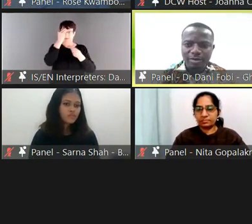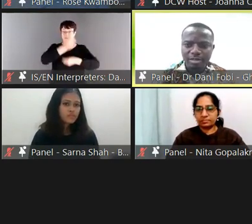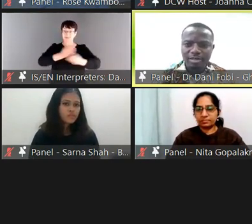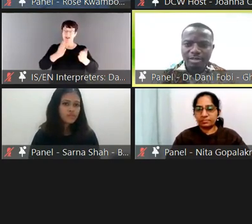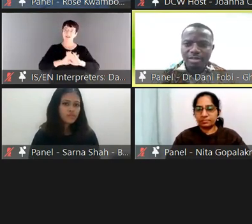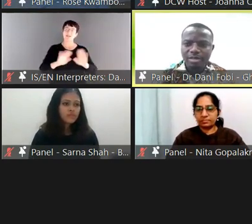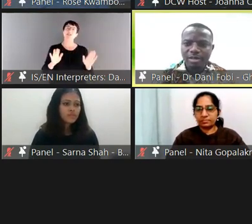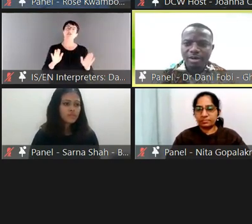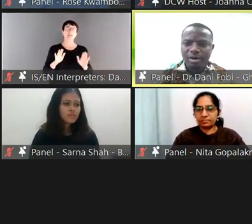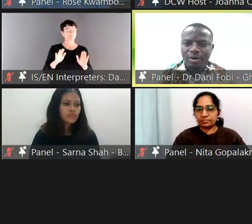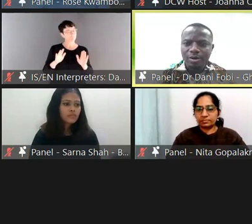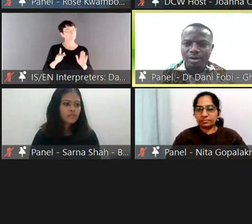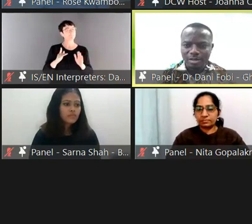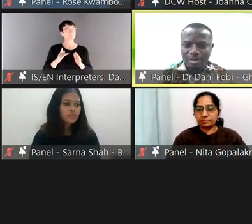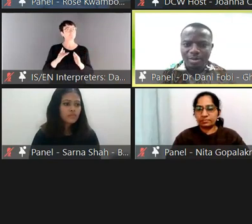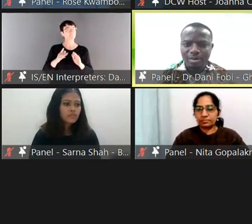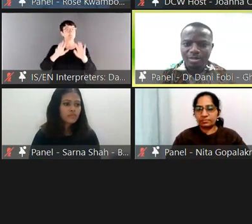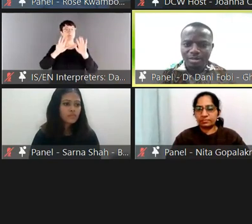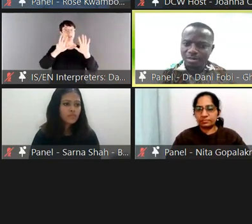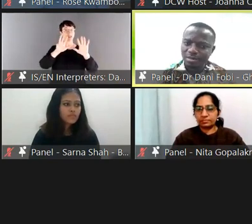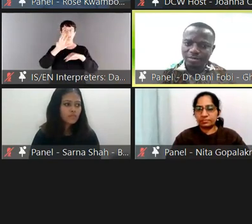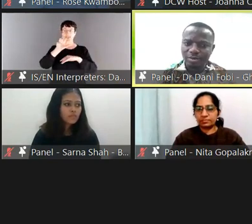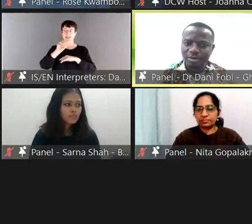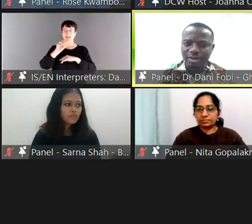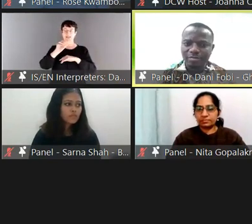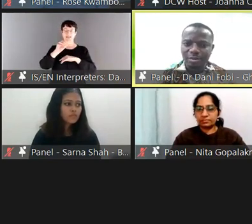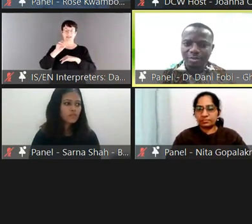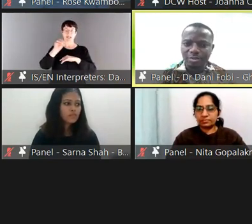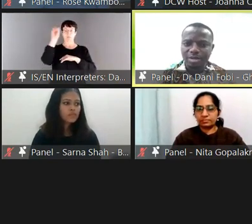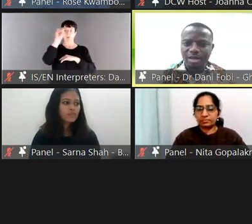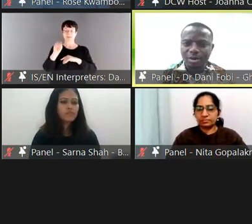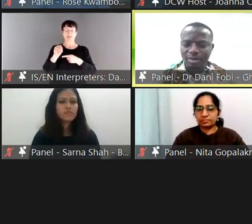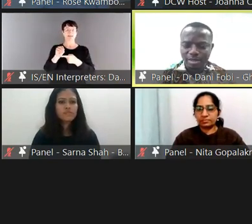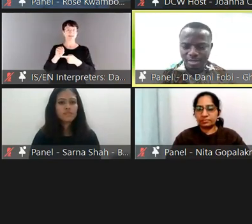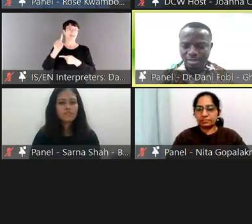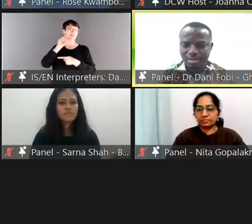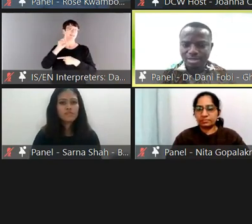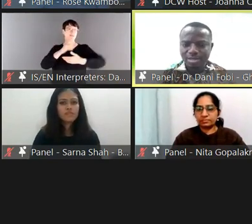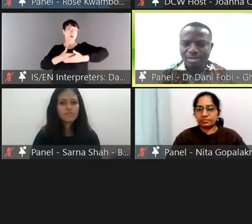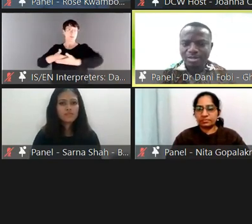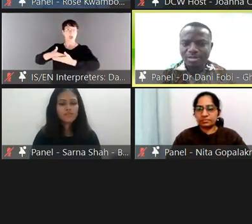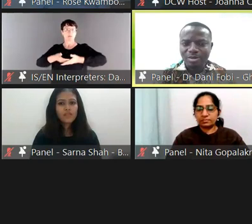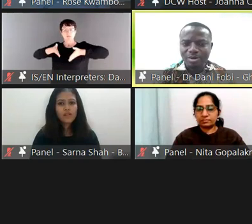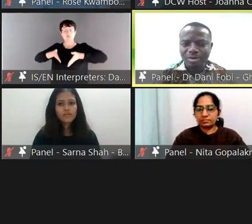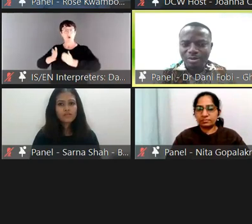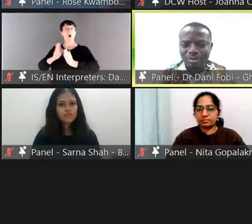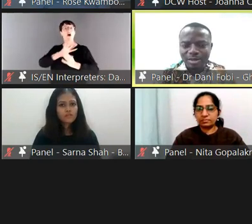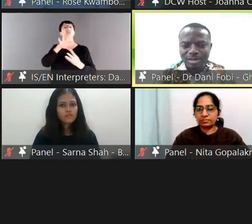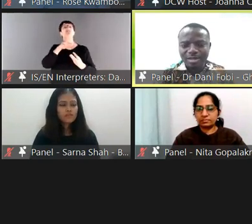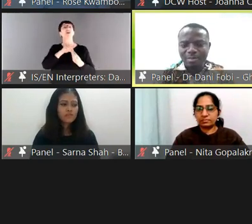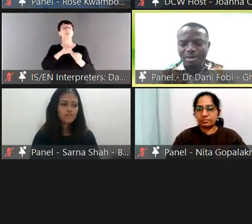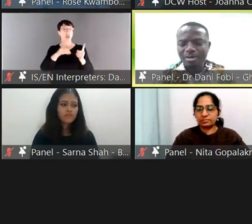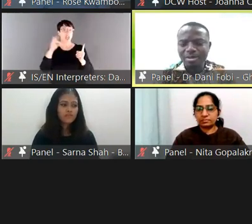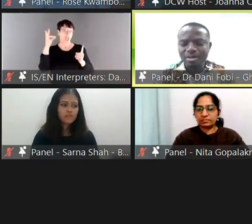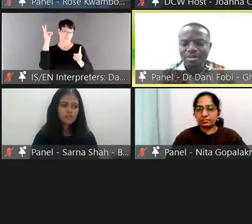of deafness or any support for deaf people within that context. So when